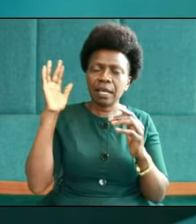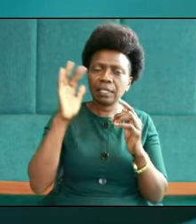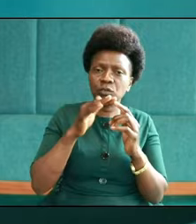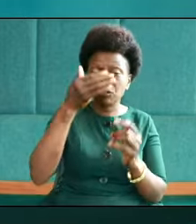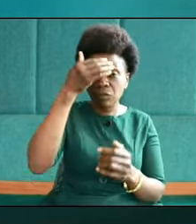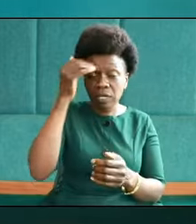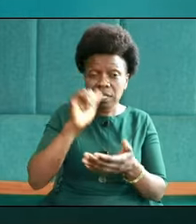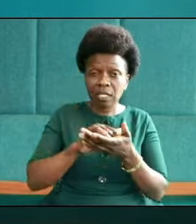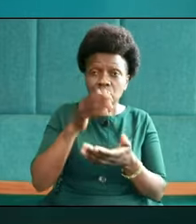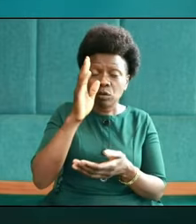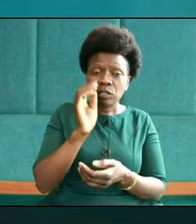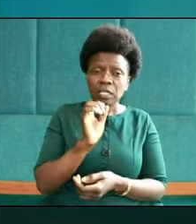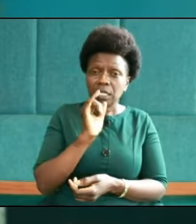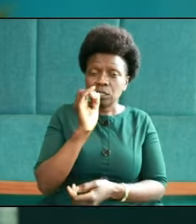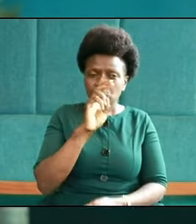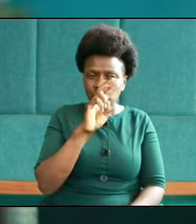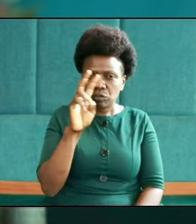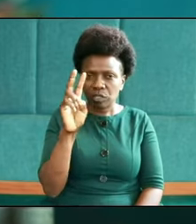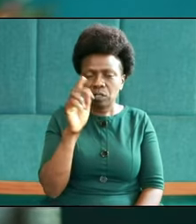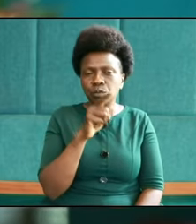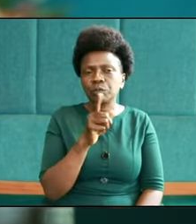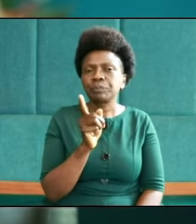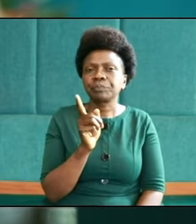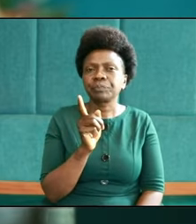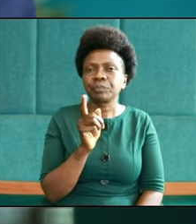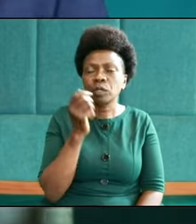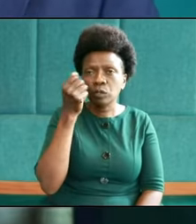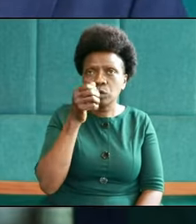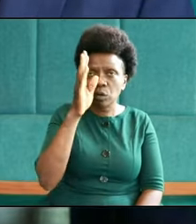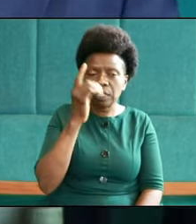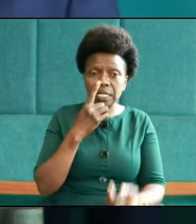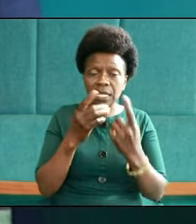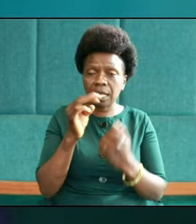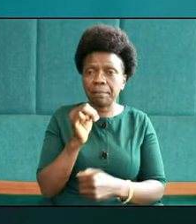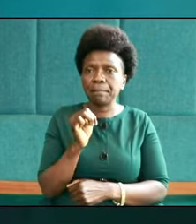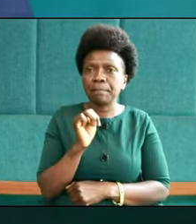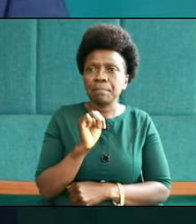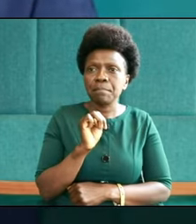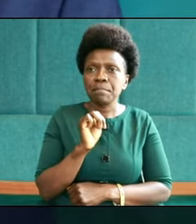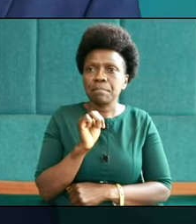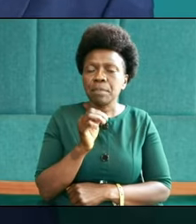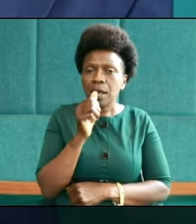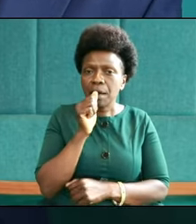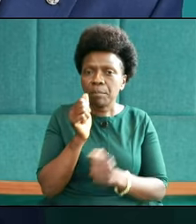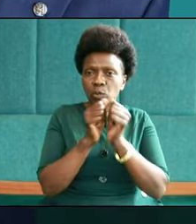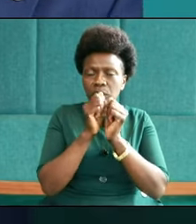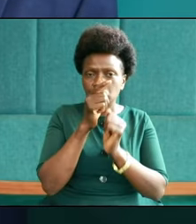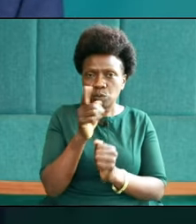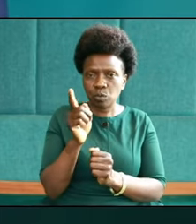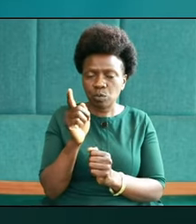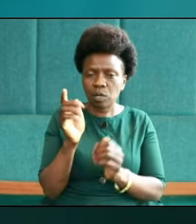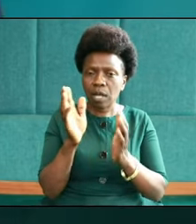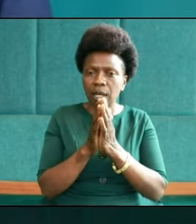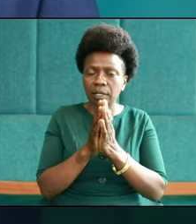forget that God is watching on you? So God is telling him, I am with you